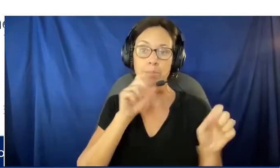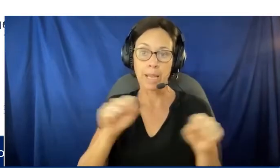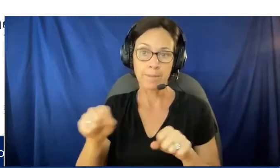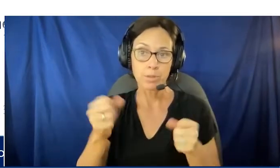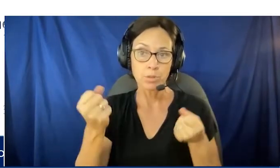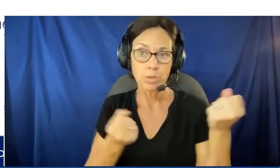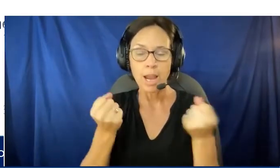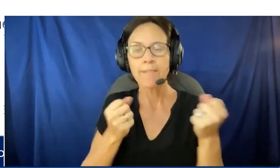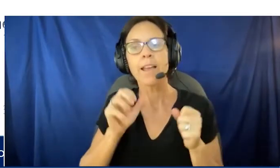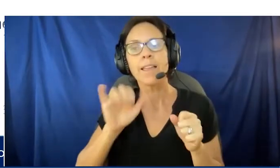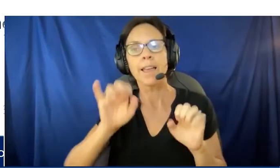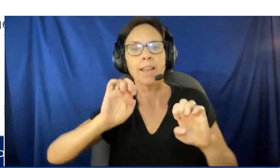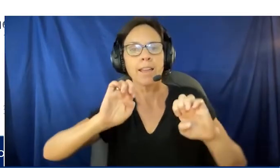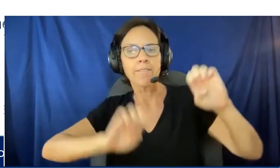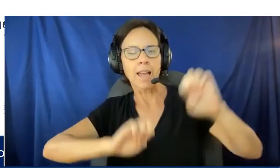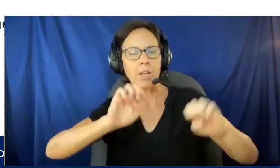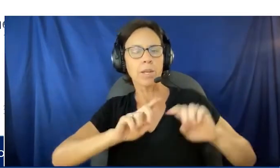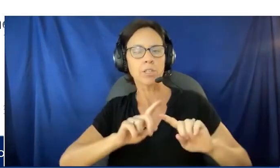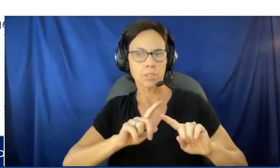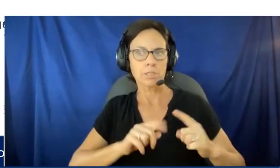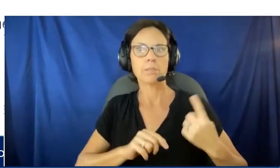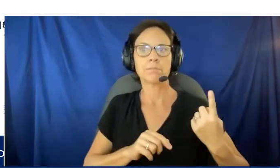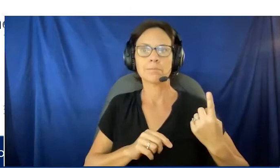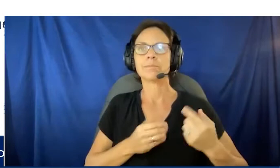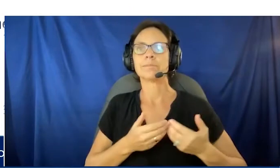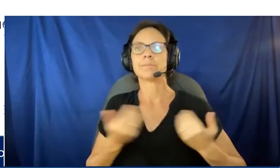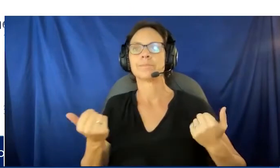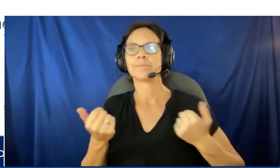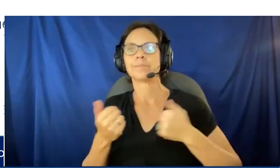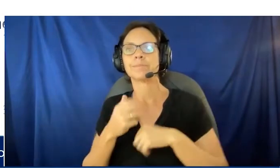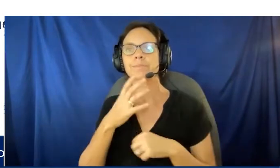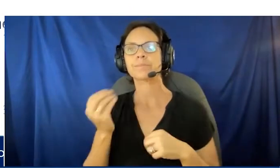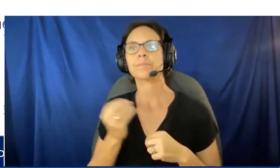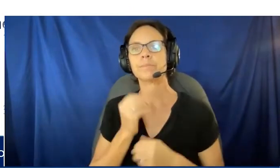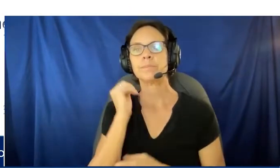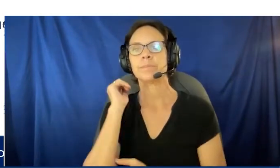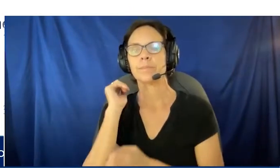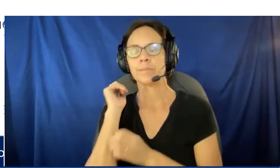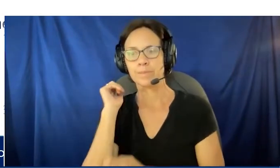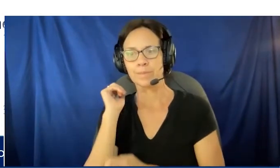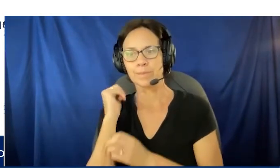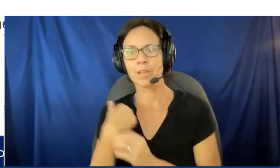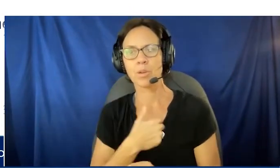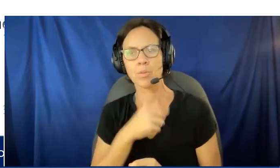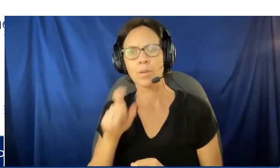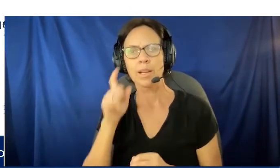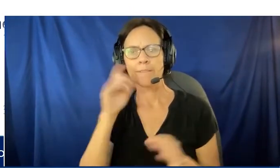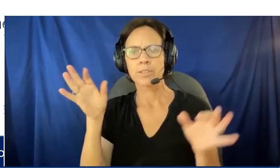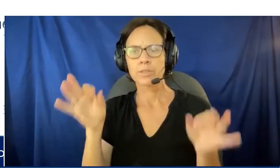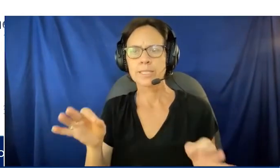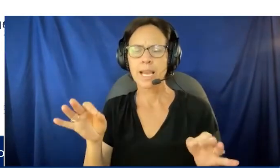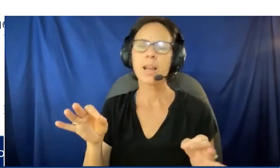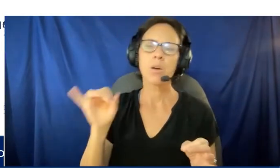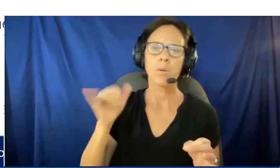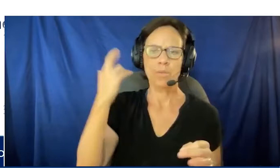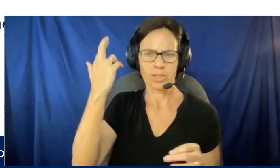the evaluation is one thing, and we would have to determine that there is a reason that